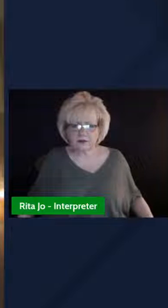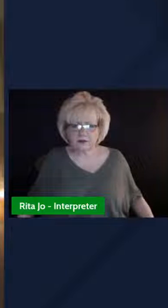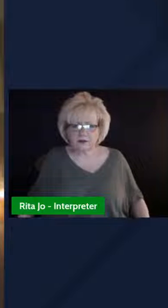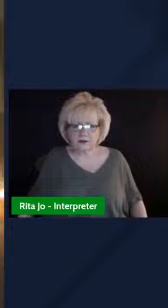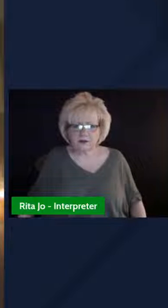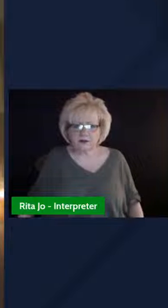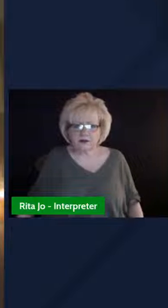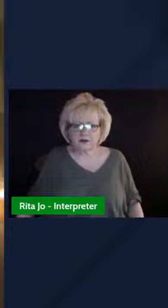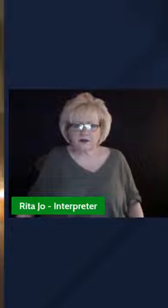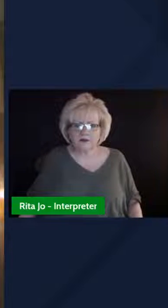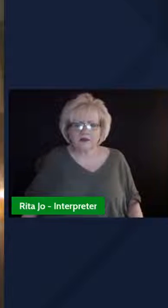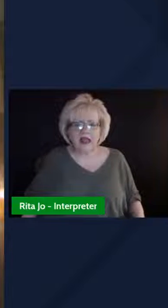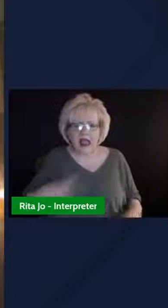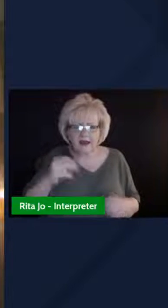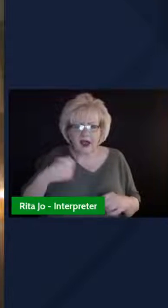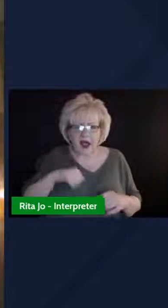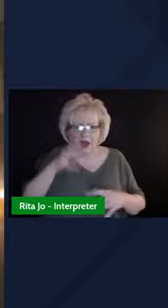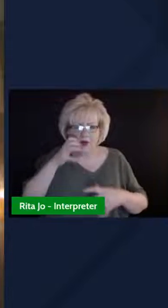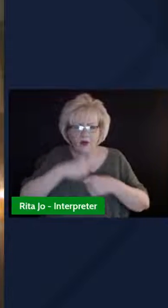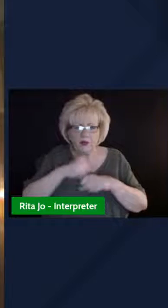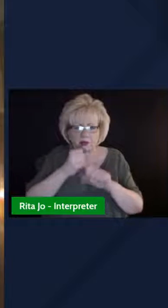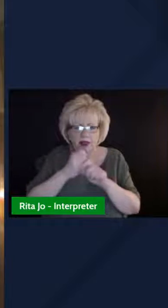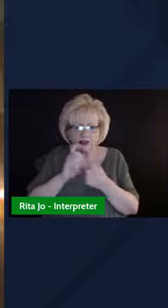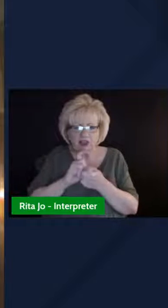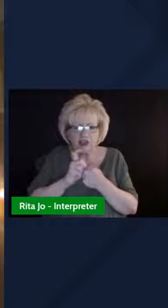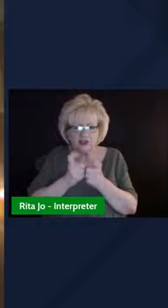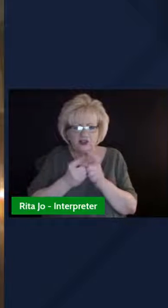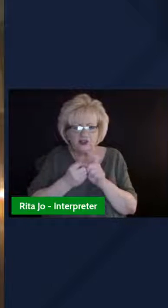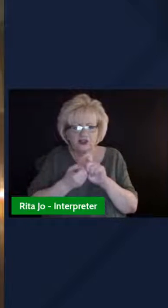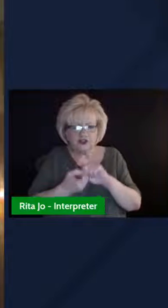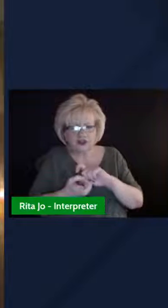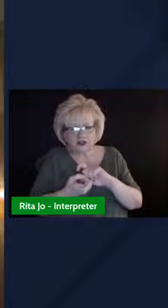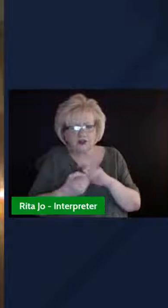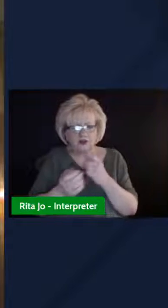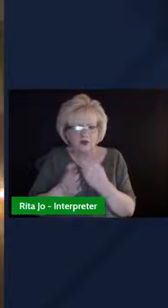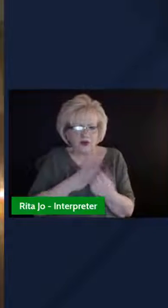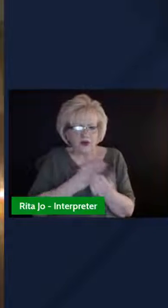And I'm going to make change regardless.